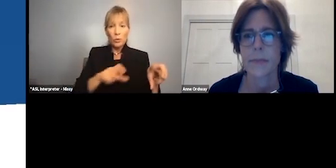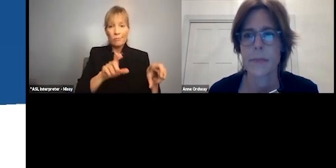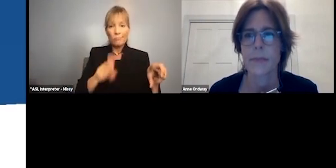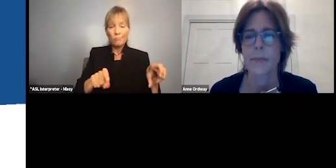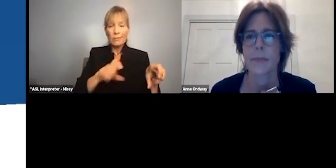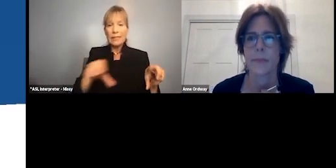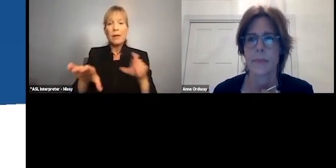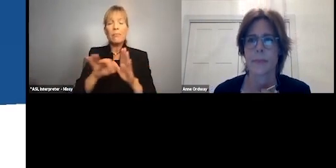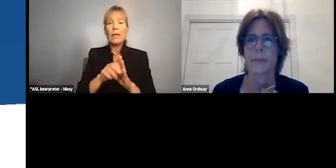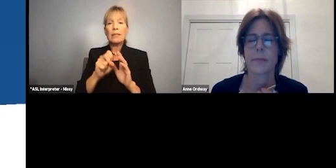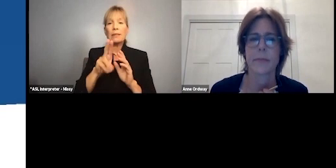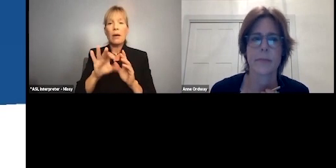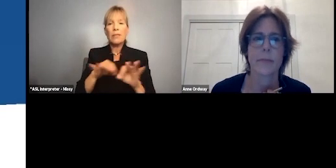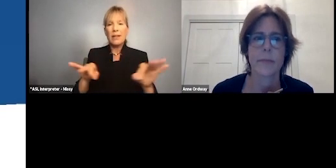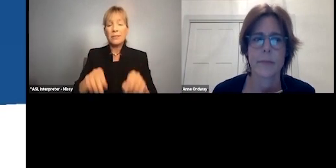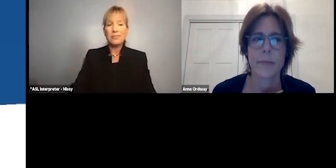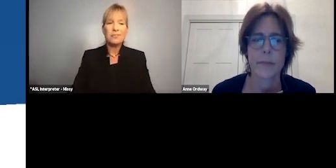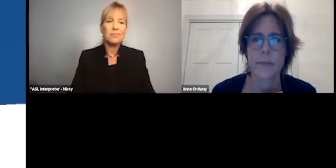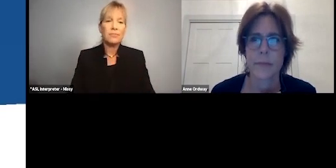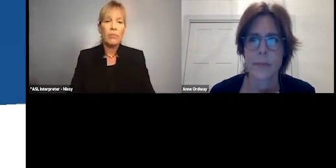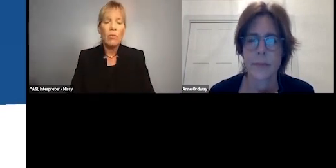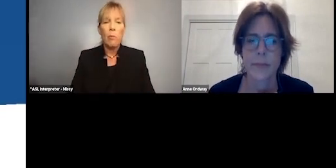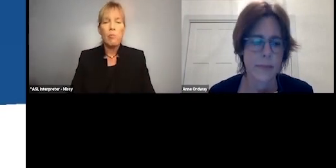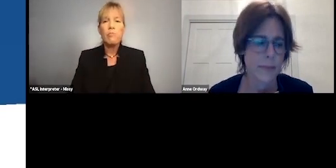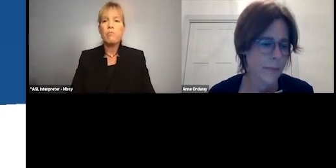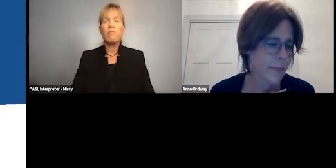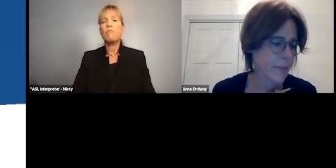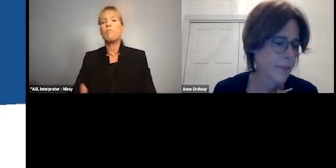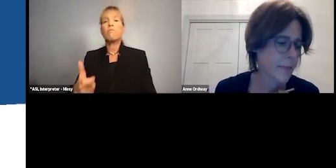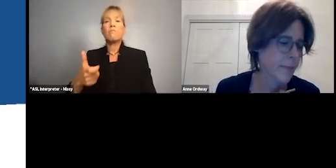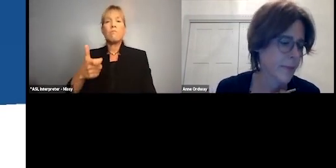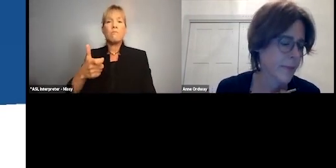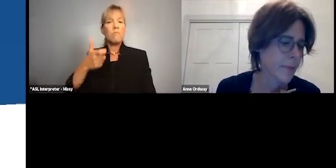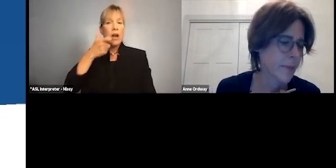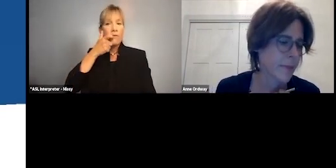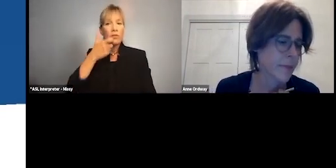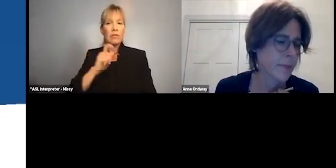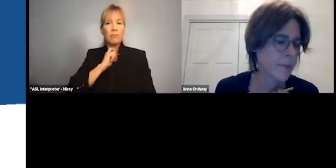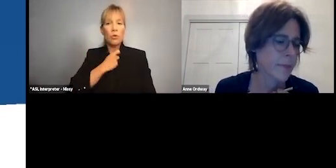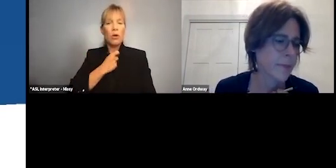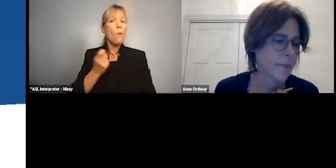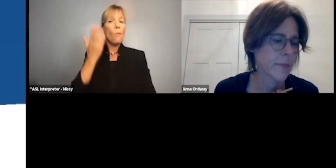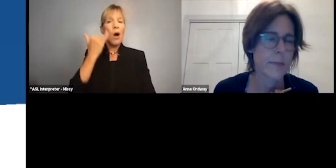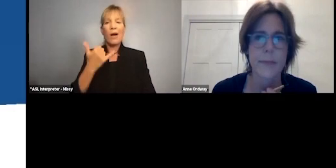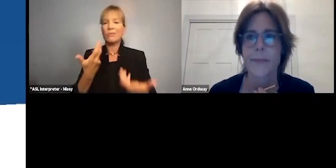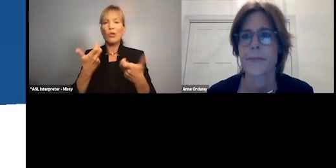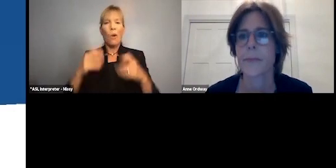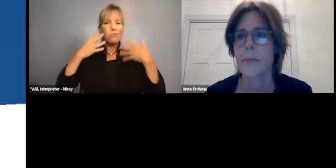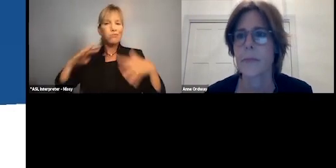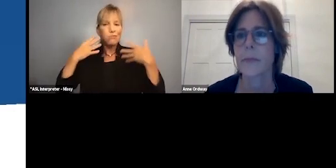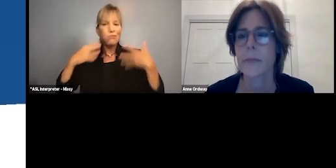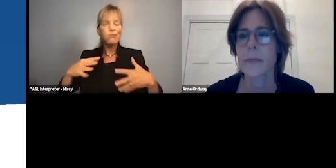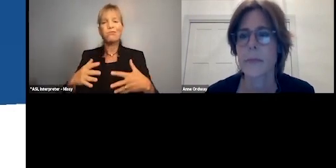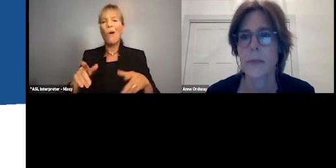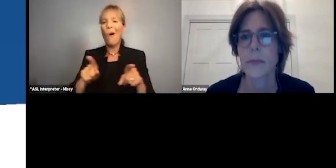and select subtitles. All attendee microphones have been muted to avoid background noise, and we ask that